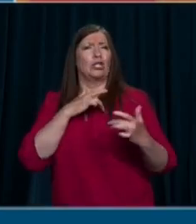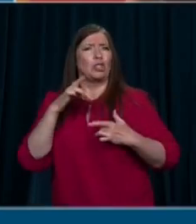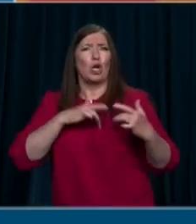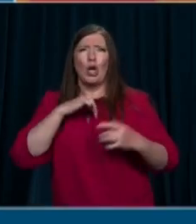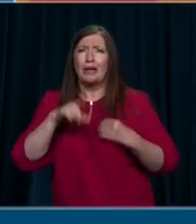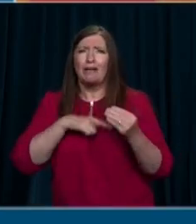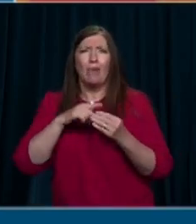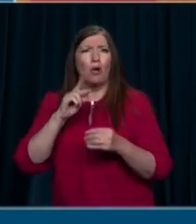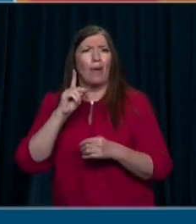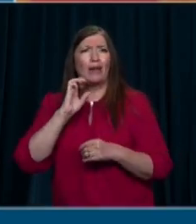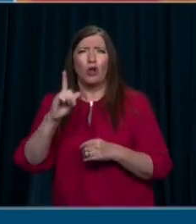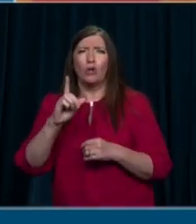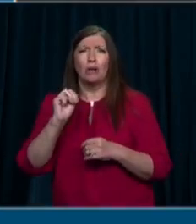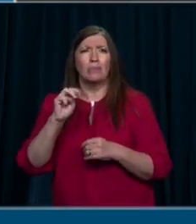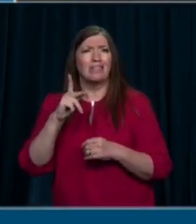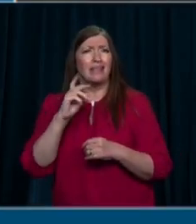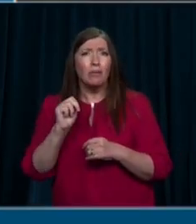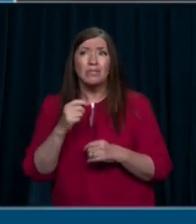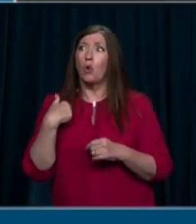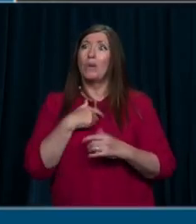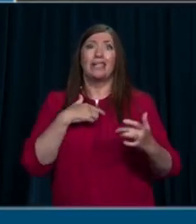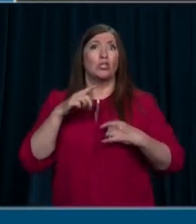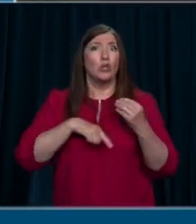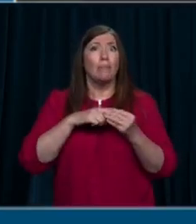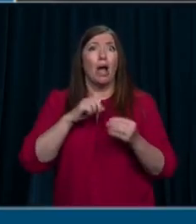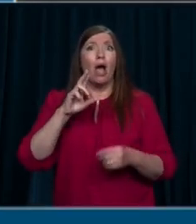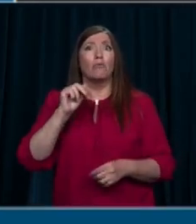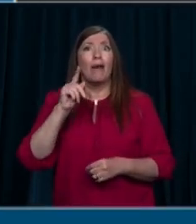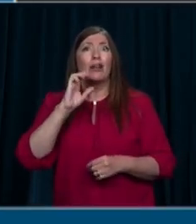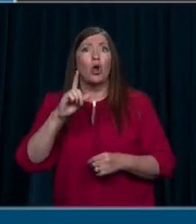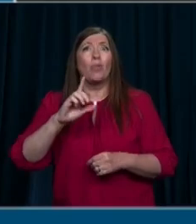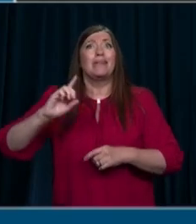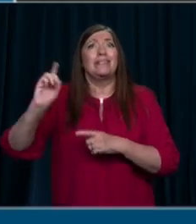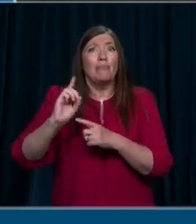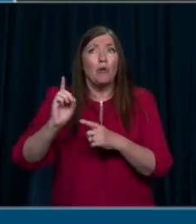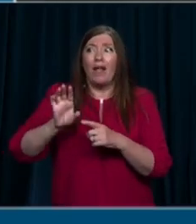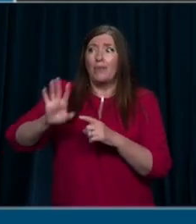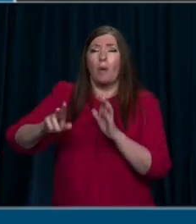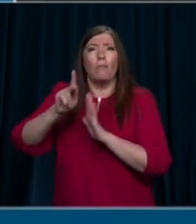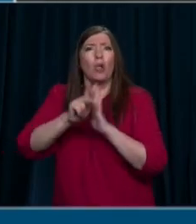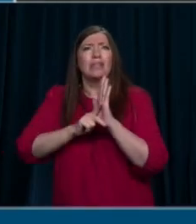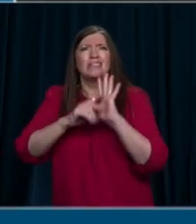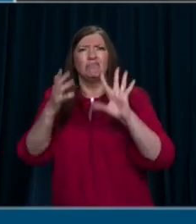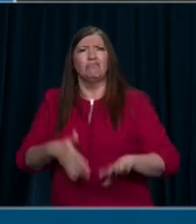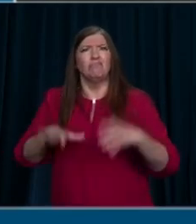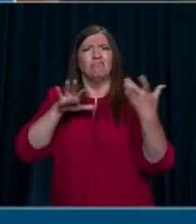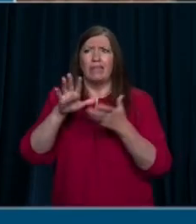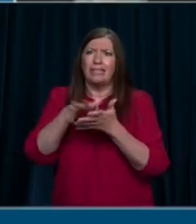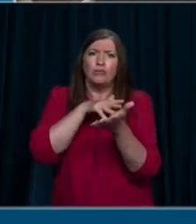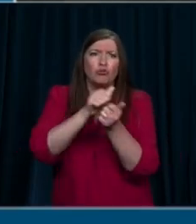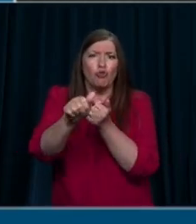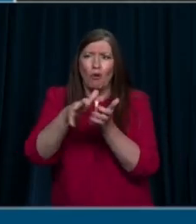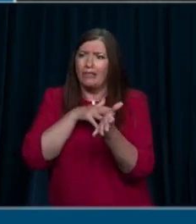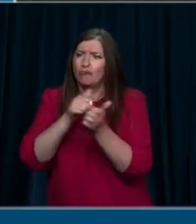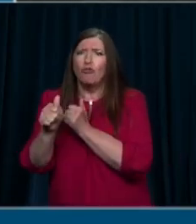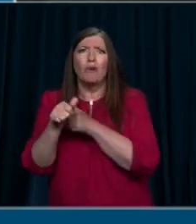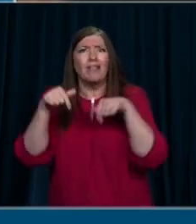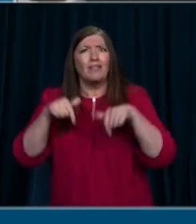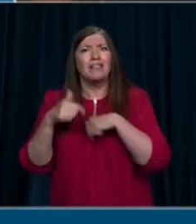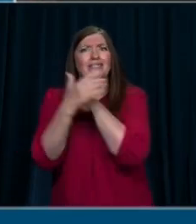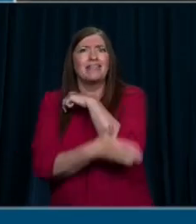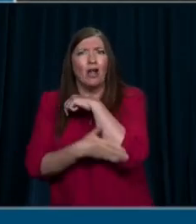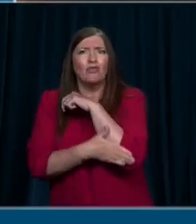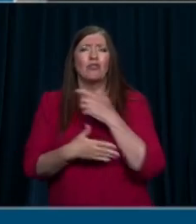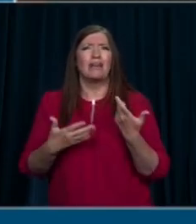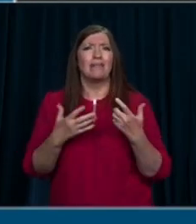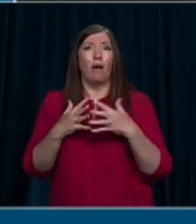We're concerned about radical Democrats and radical Democrat policies that are destroying this country. And let me tell you this.